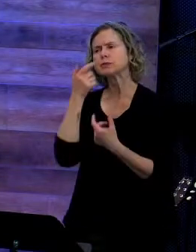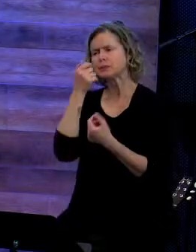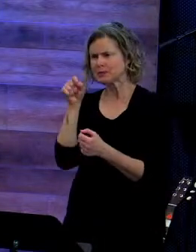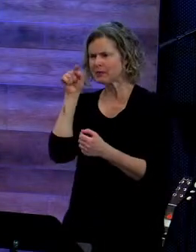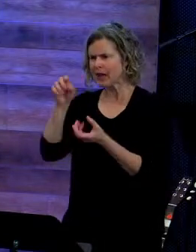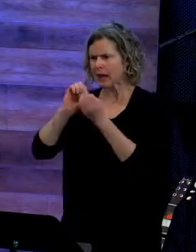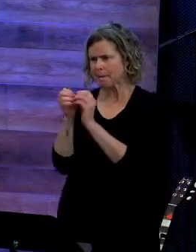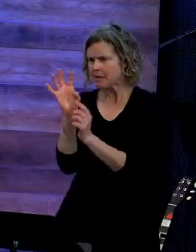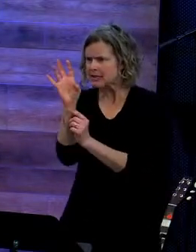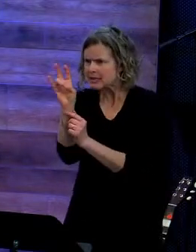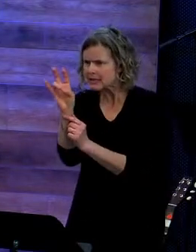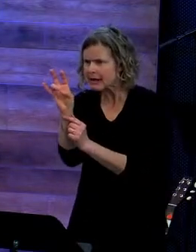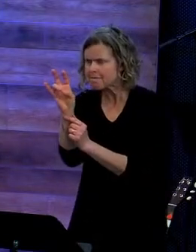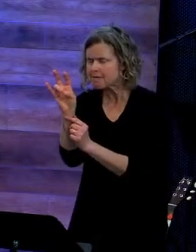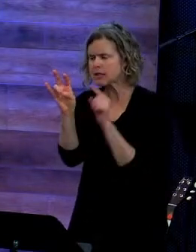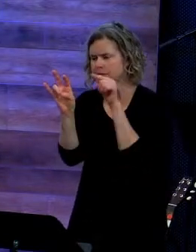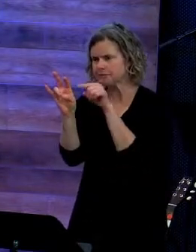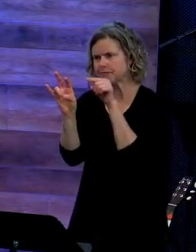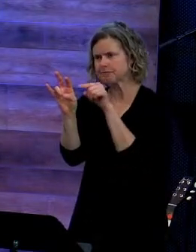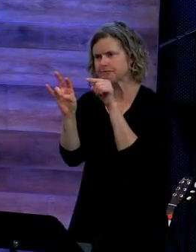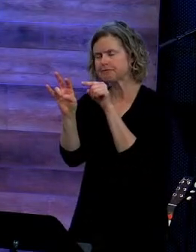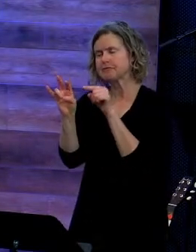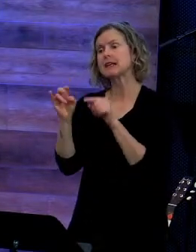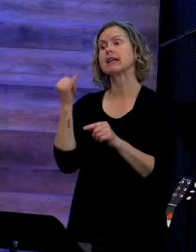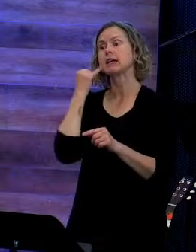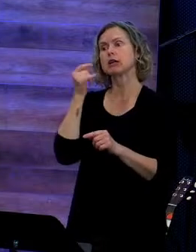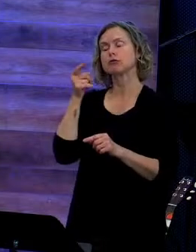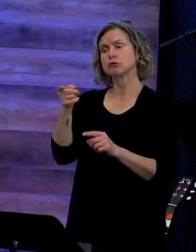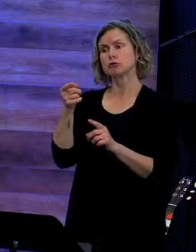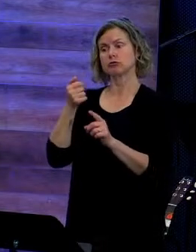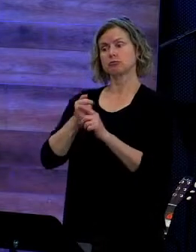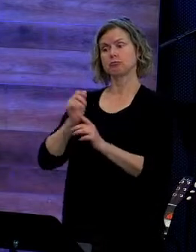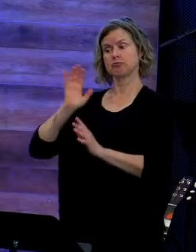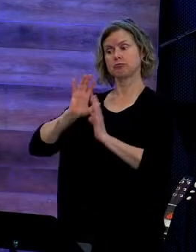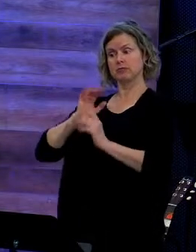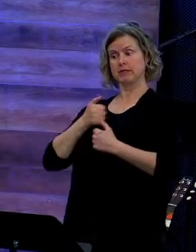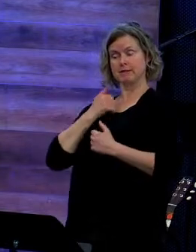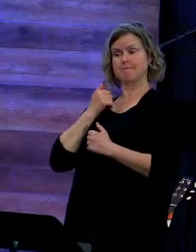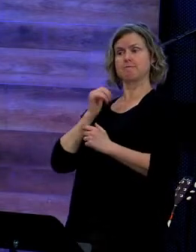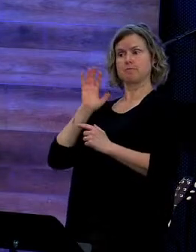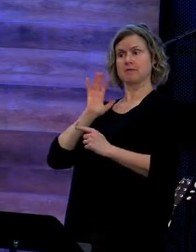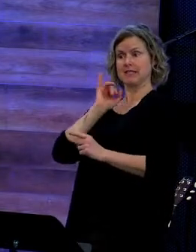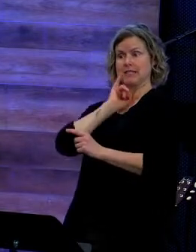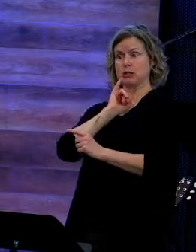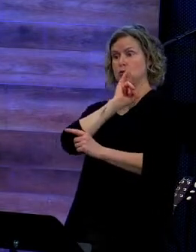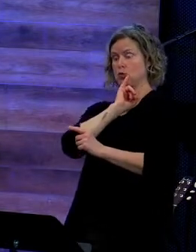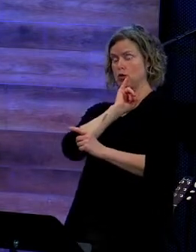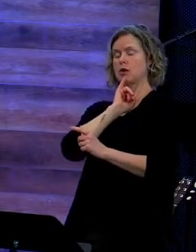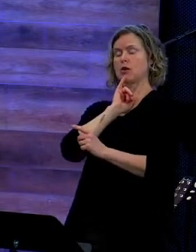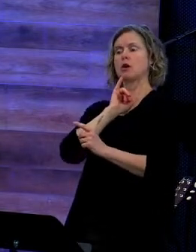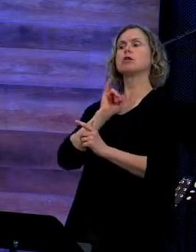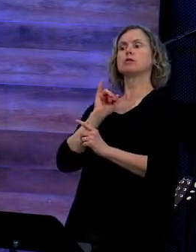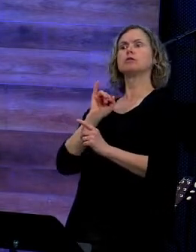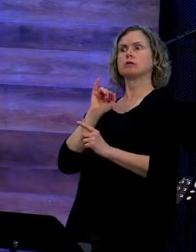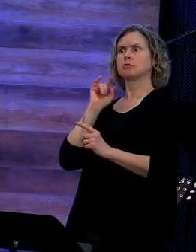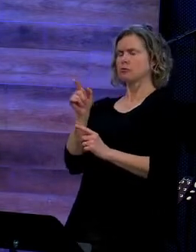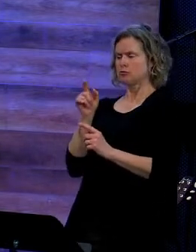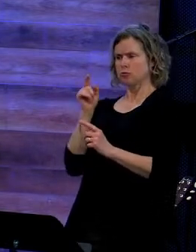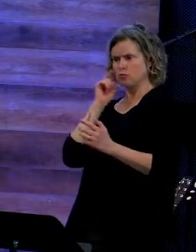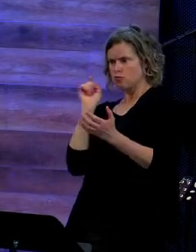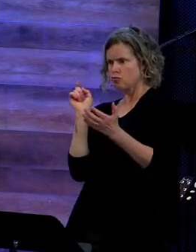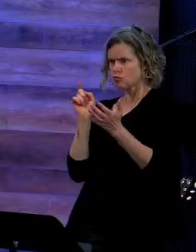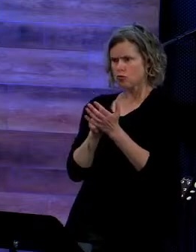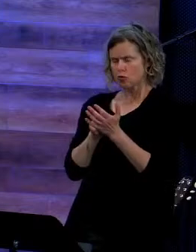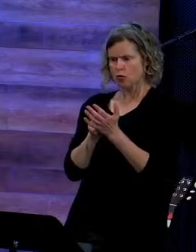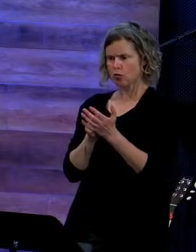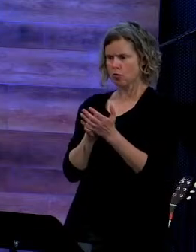ancient Israelite, there's one thing that you would notice, kind of above all. There are sevens all over the place,